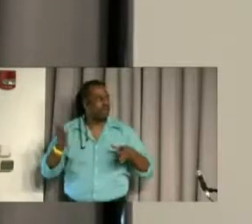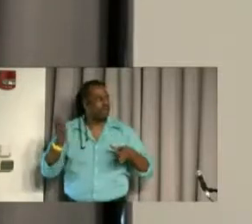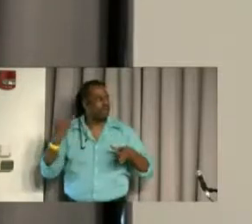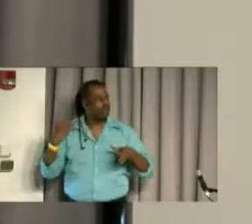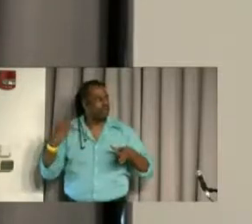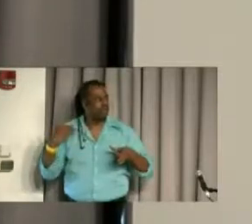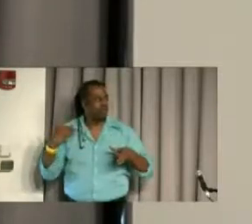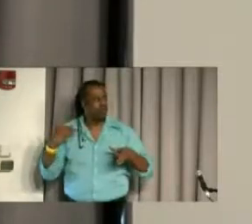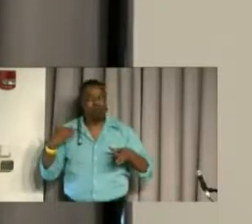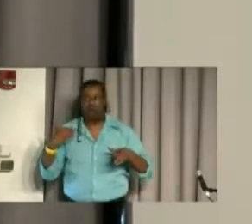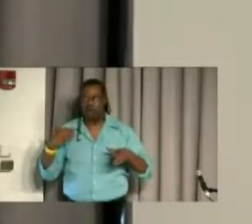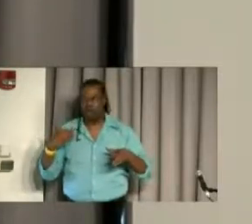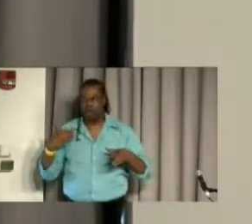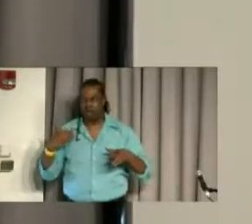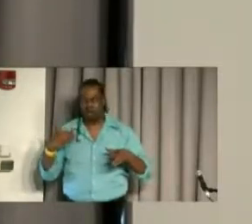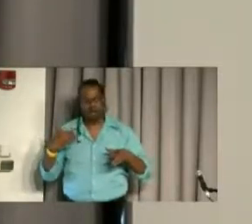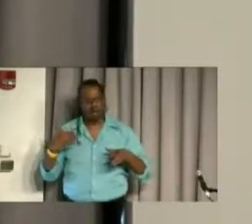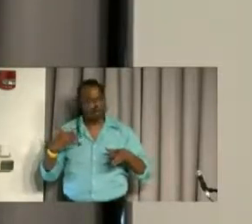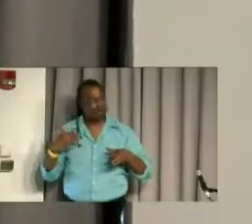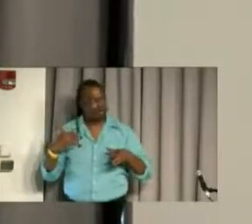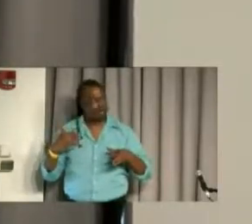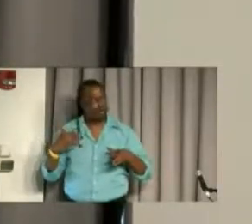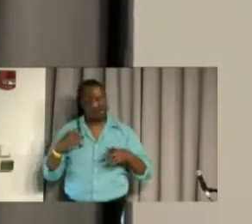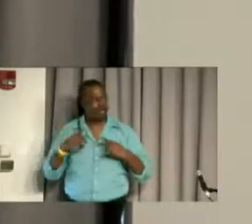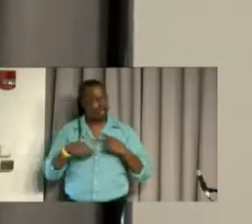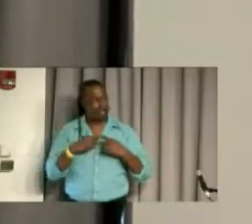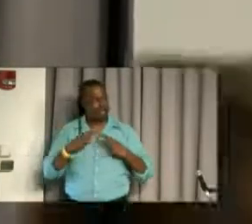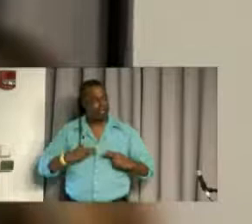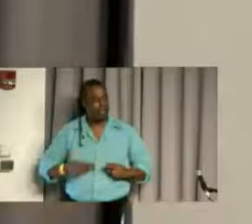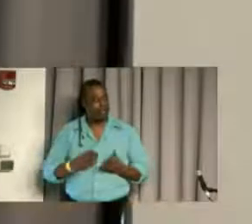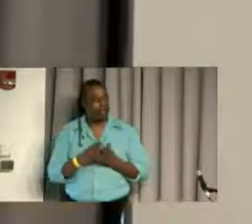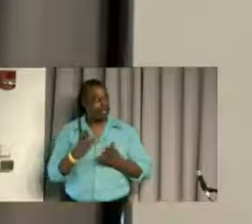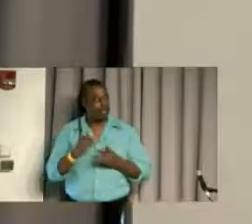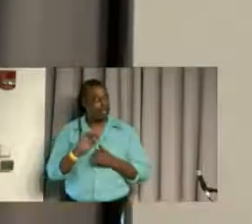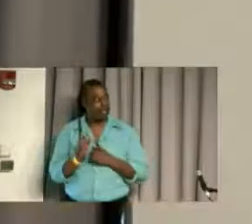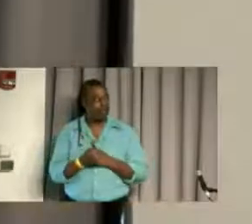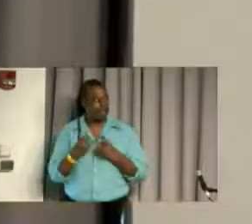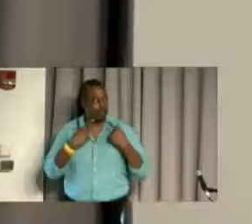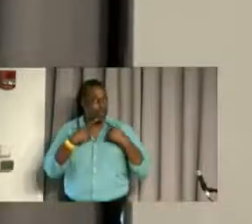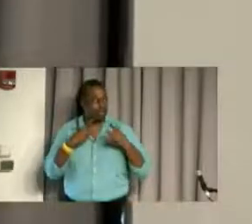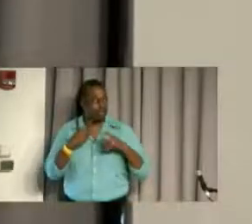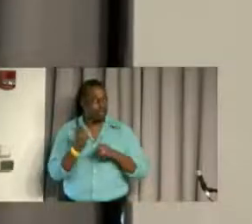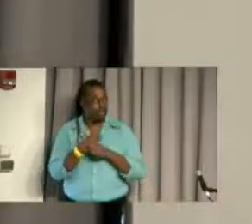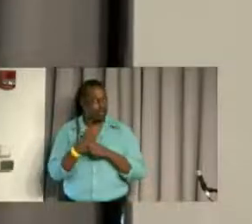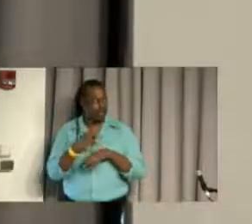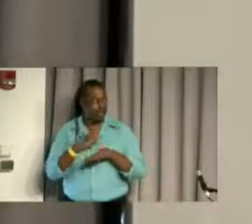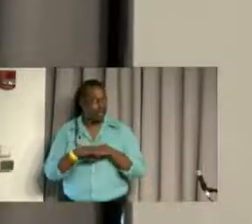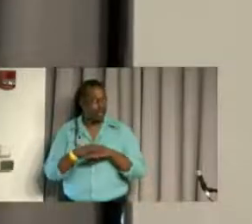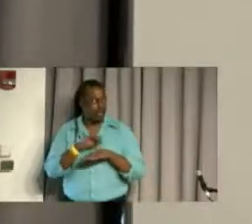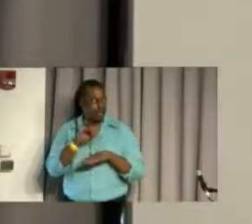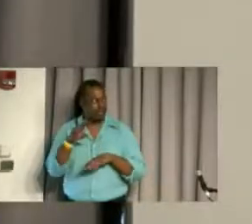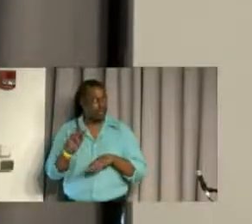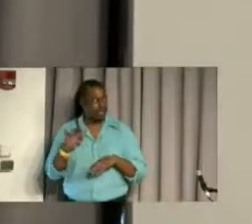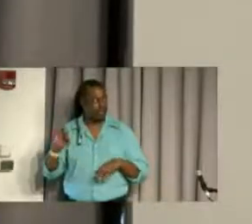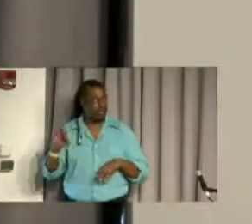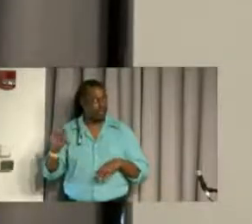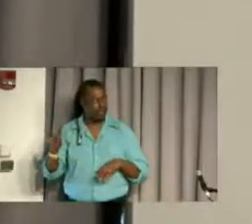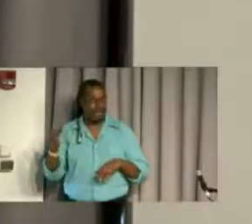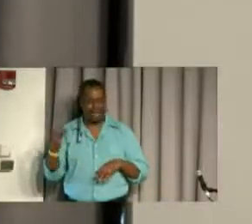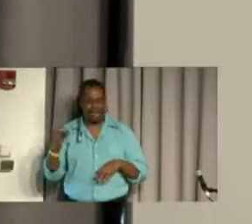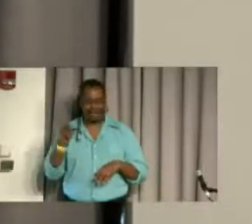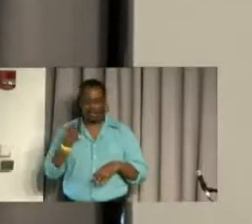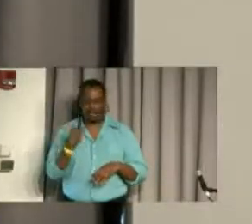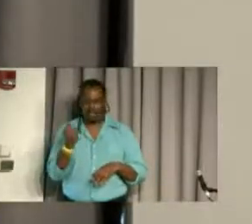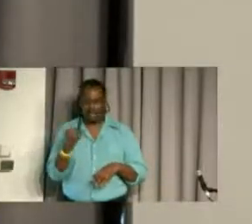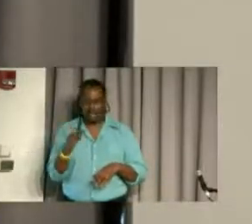Rapporteur on Human Rights and the Environment, statement made on the 8th of January,